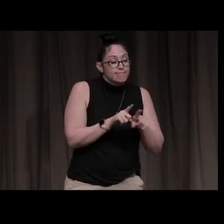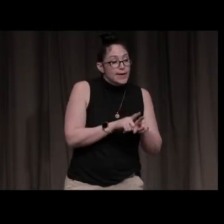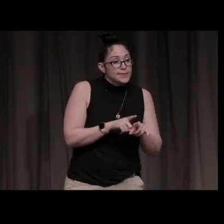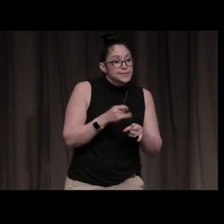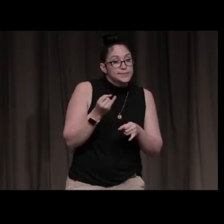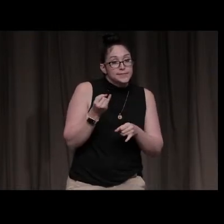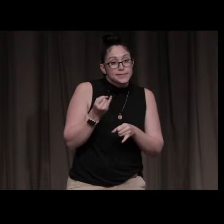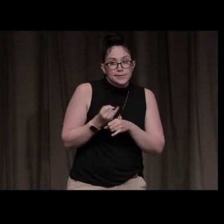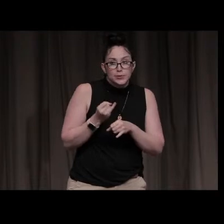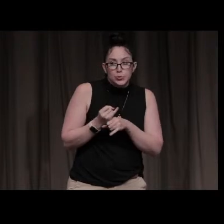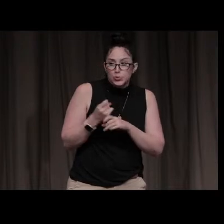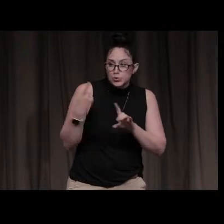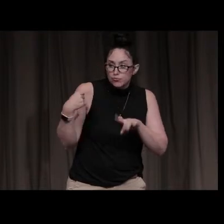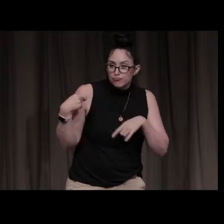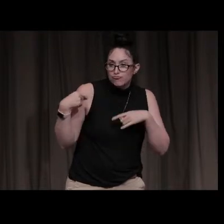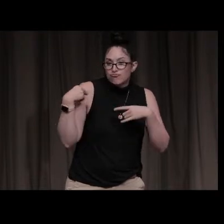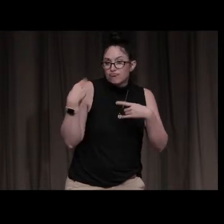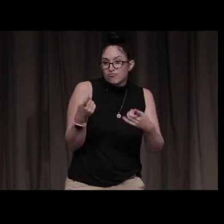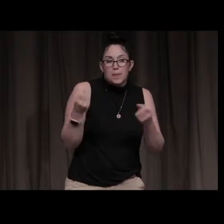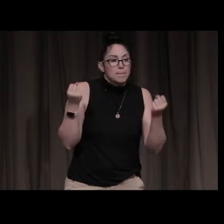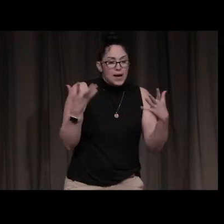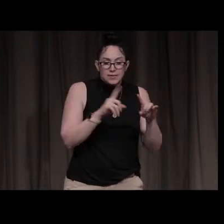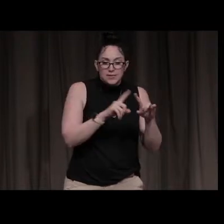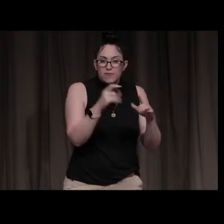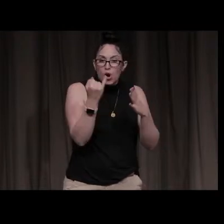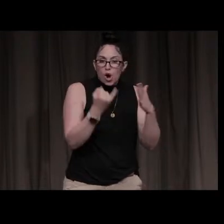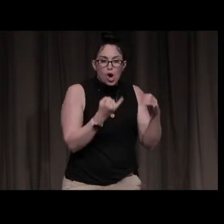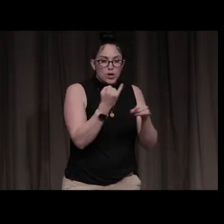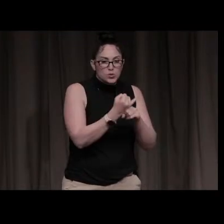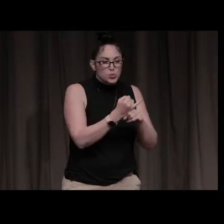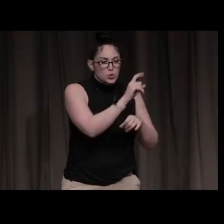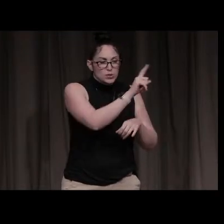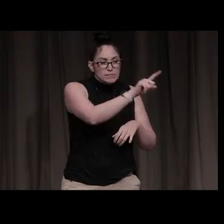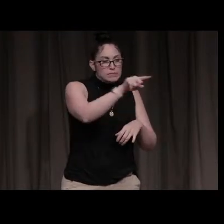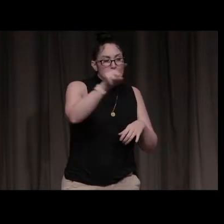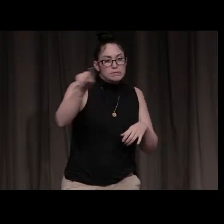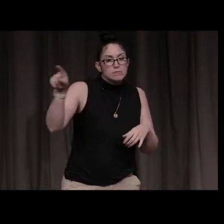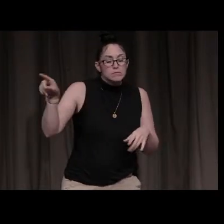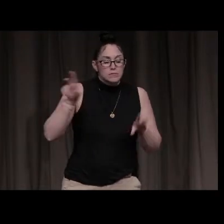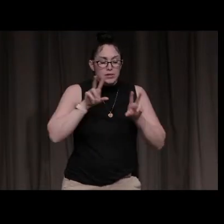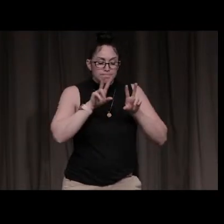last year, a lot of institutions have been, looking at their